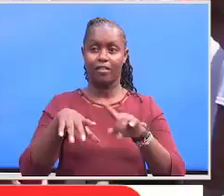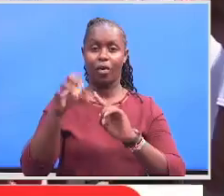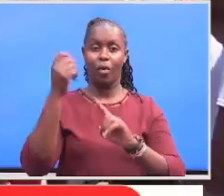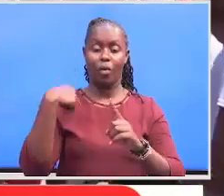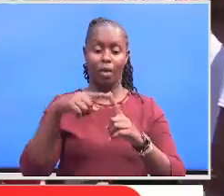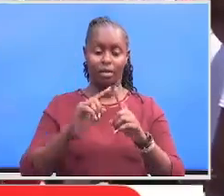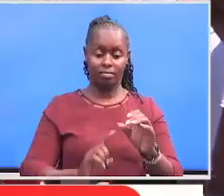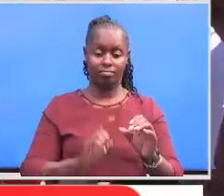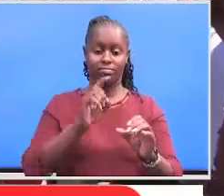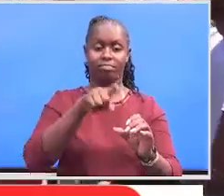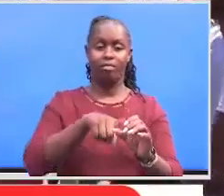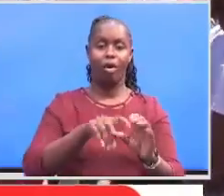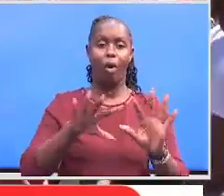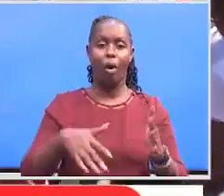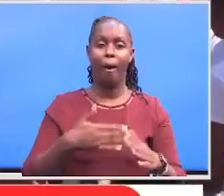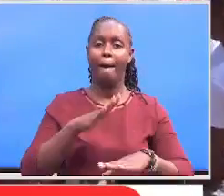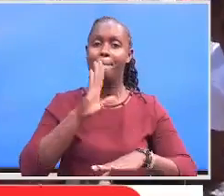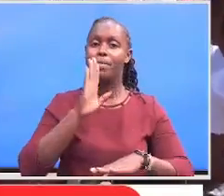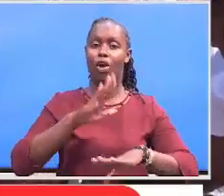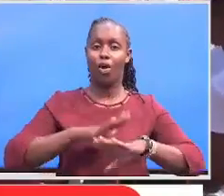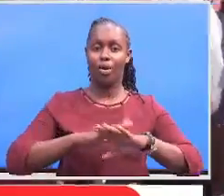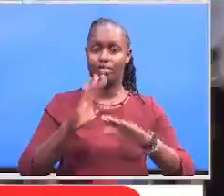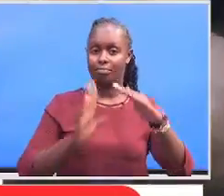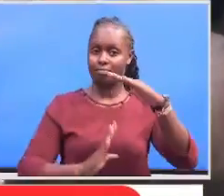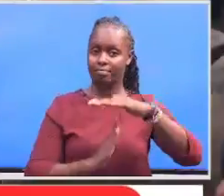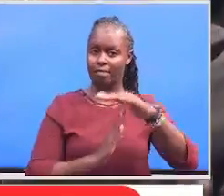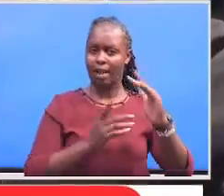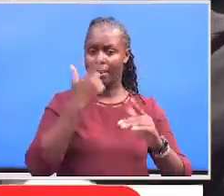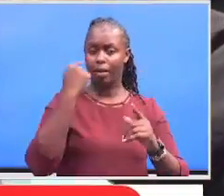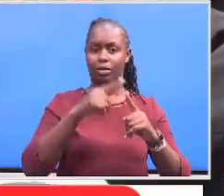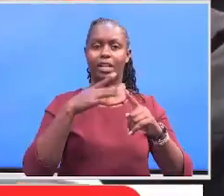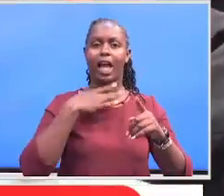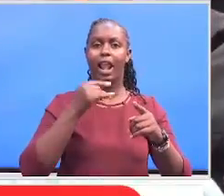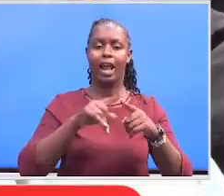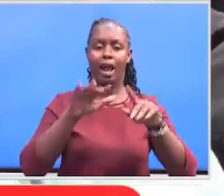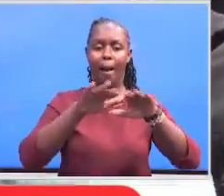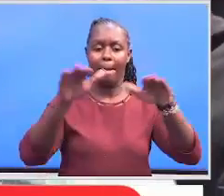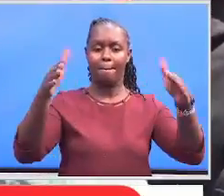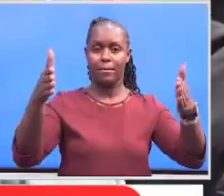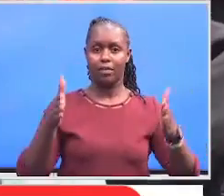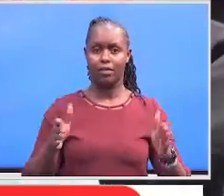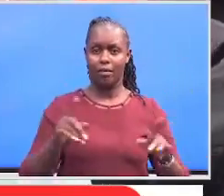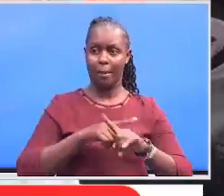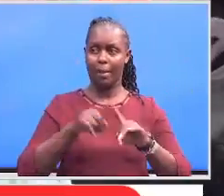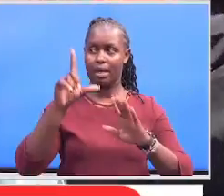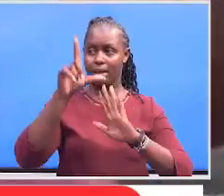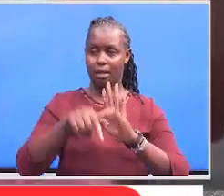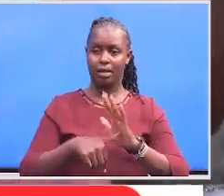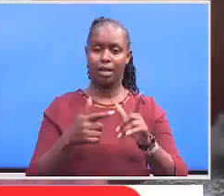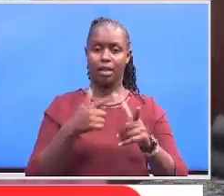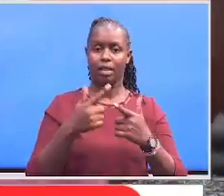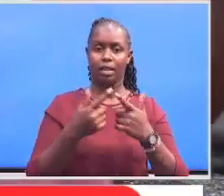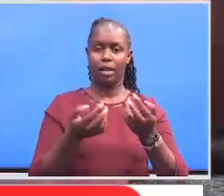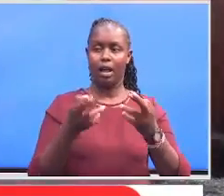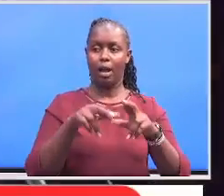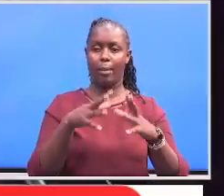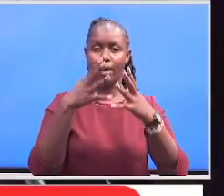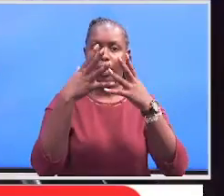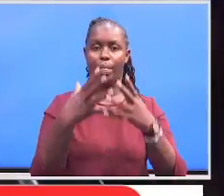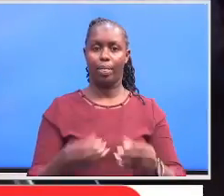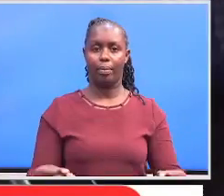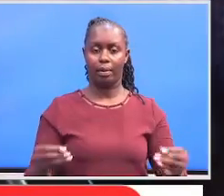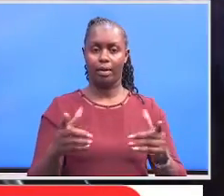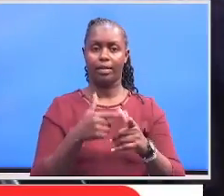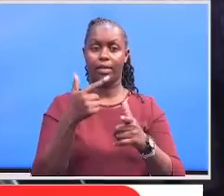jukua ama apande hapo juu, kwa sababu hapo kulikuwa kama ni platform, lakini baadaye shimo ikaboromoka ya